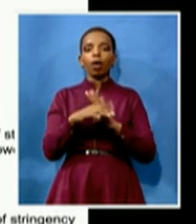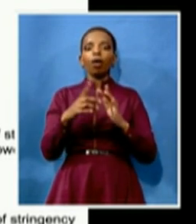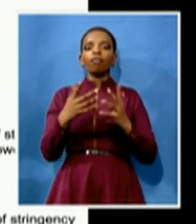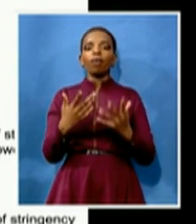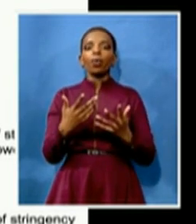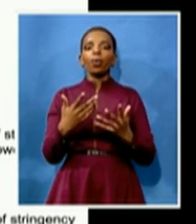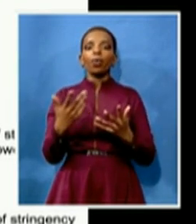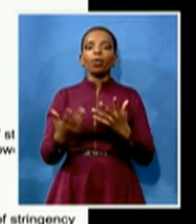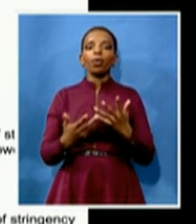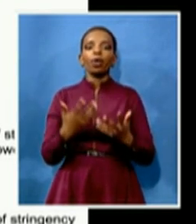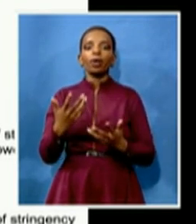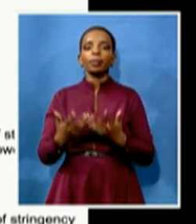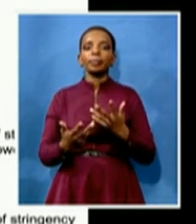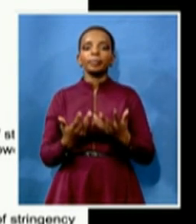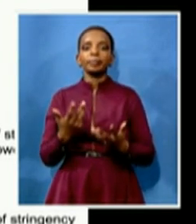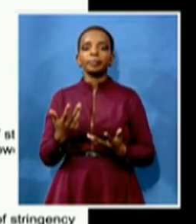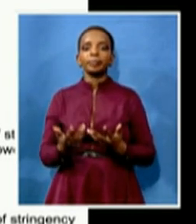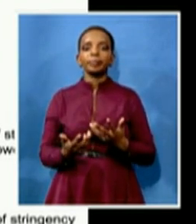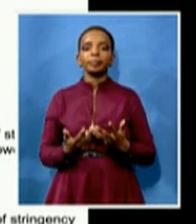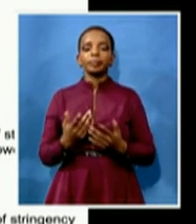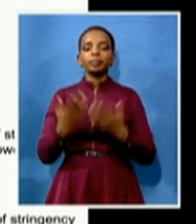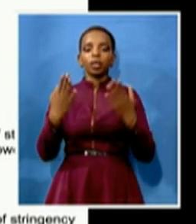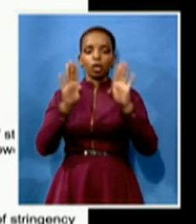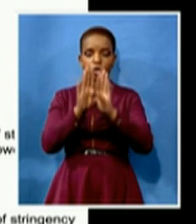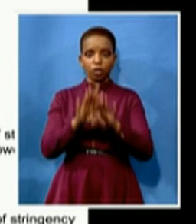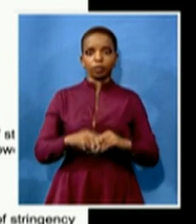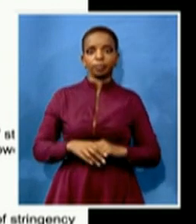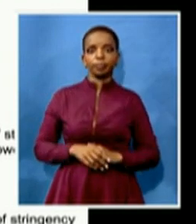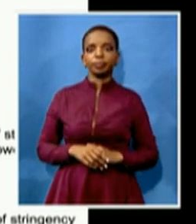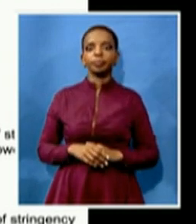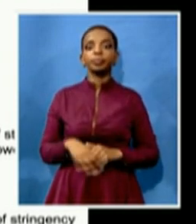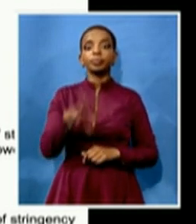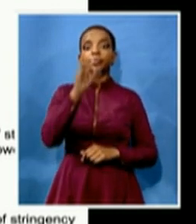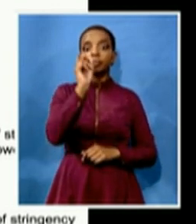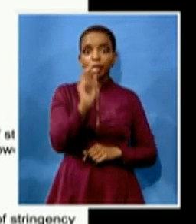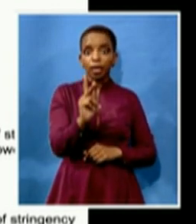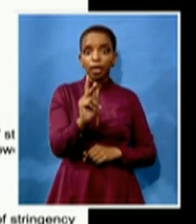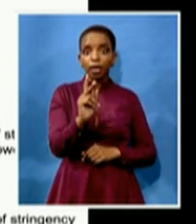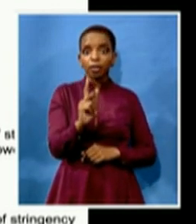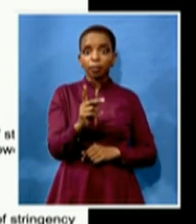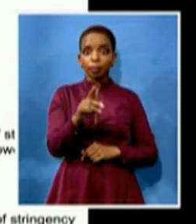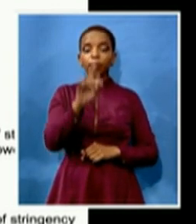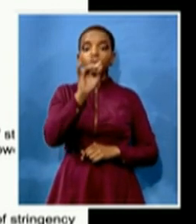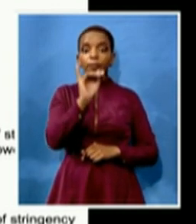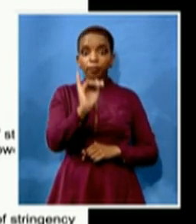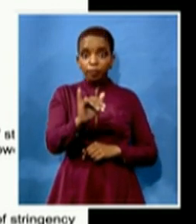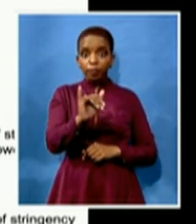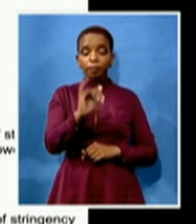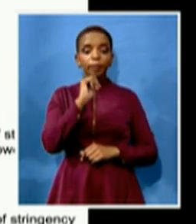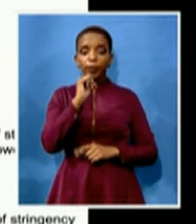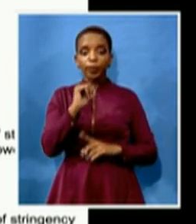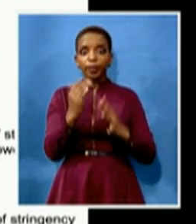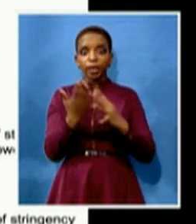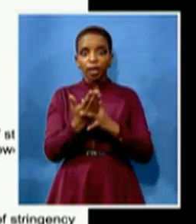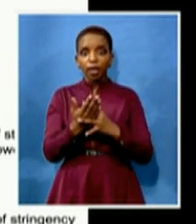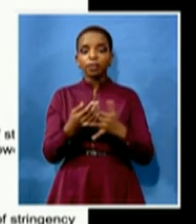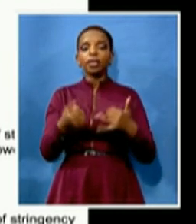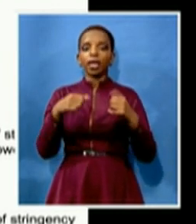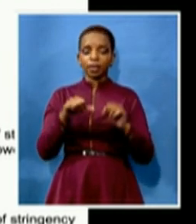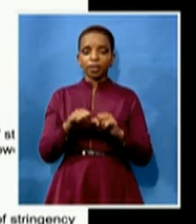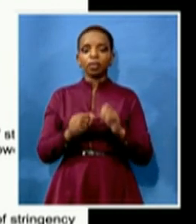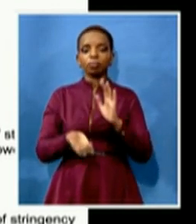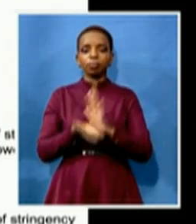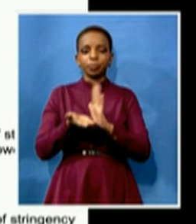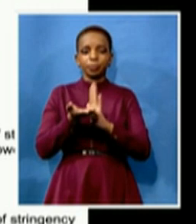lockdown. Okay, if that is not the case, then we're basically going to go to very fast increases and not going to be able to control